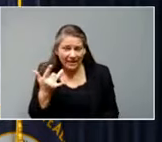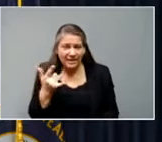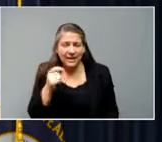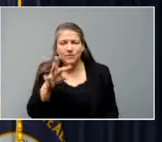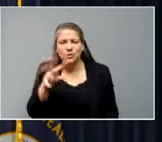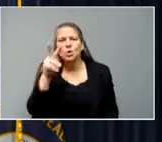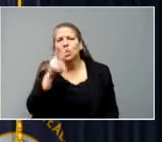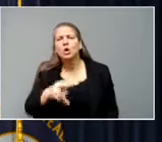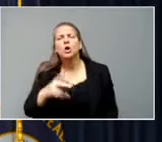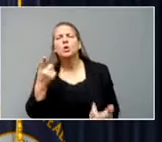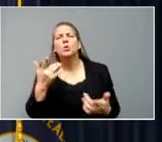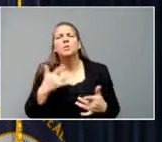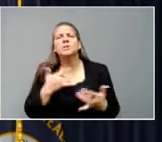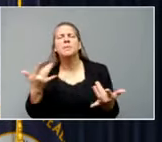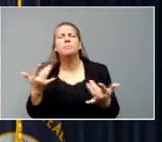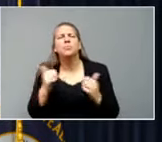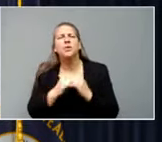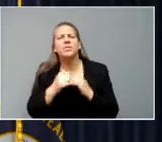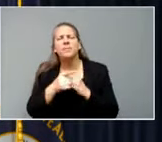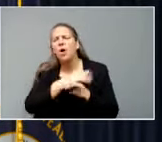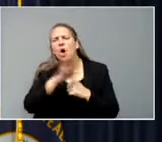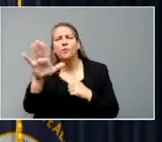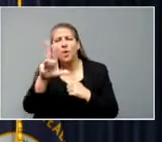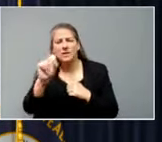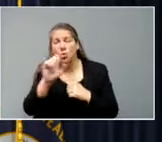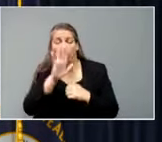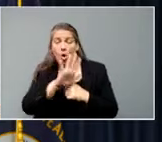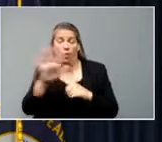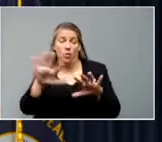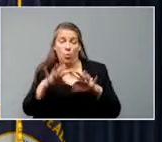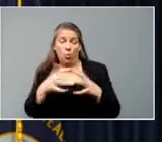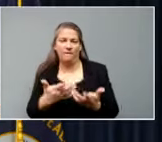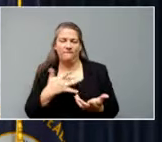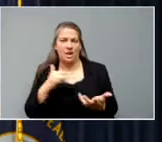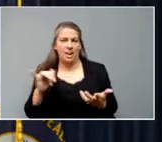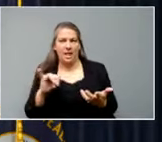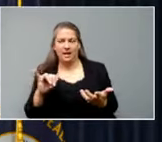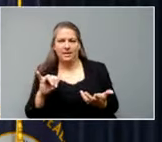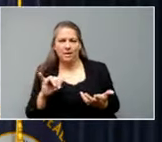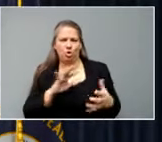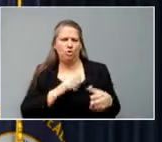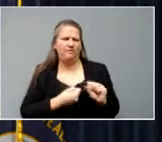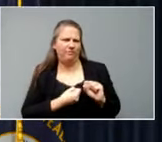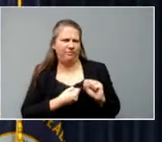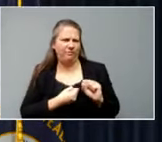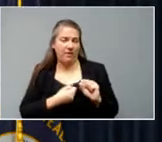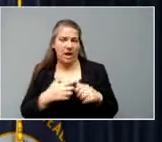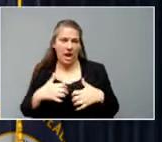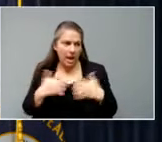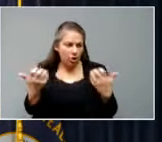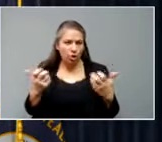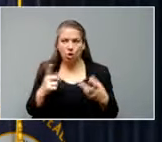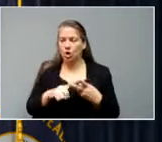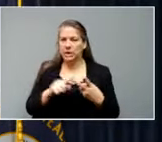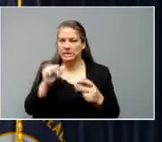on across the country or the world, it feels like the stages of grief, right? Anger,